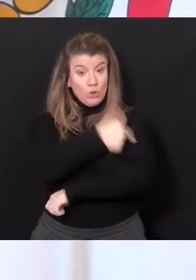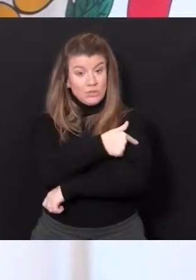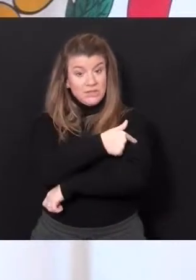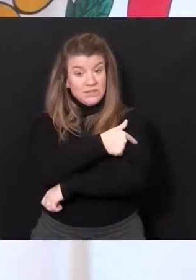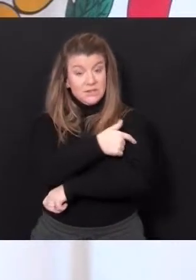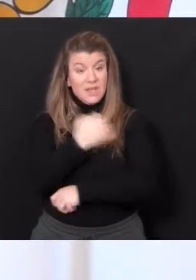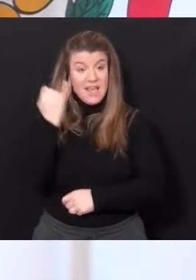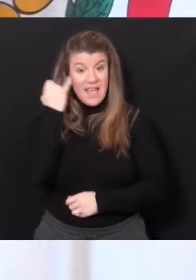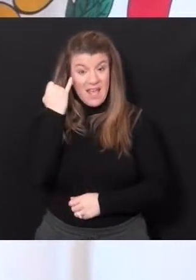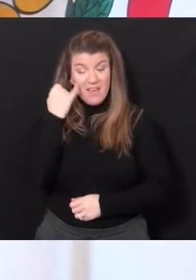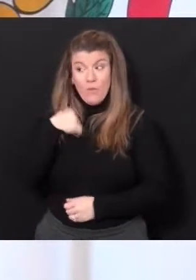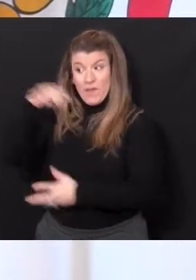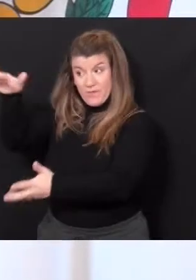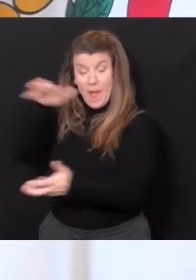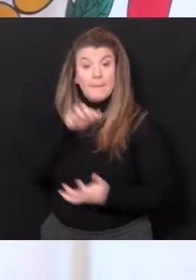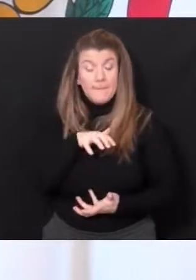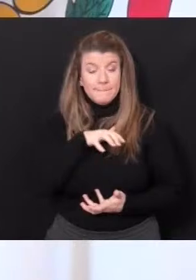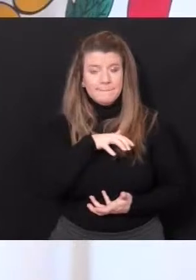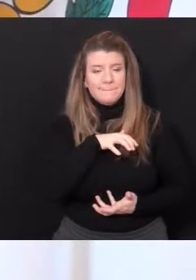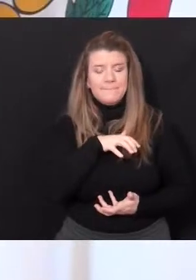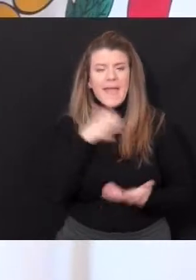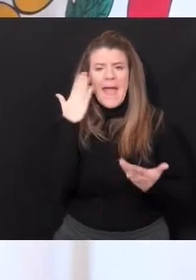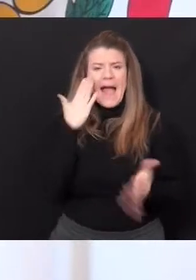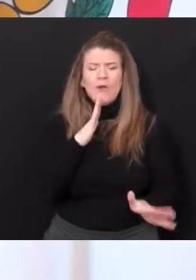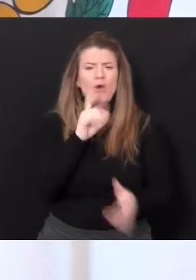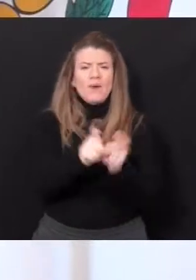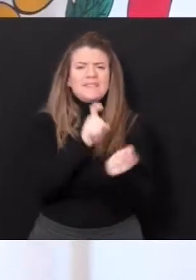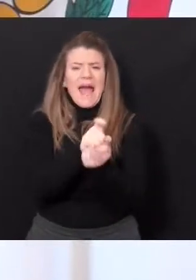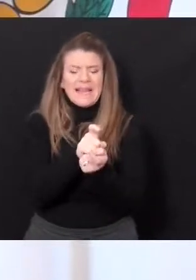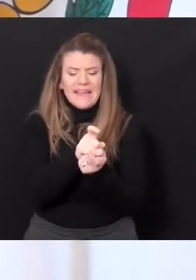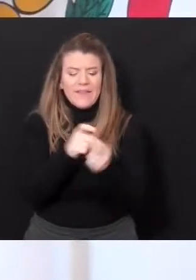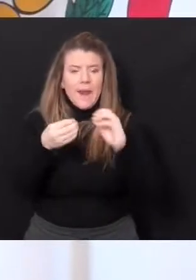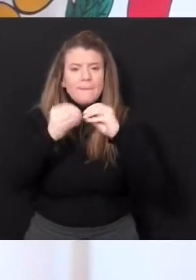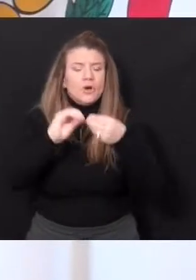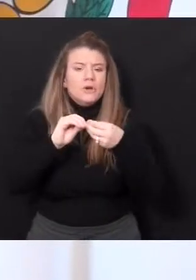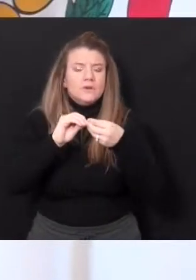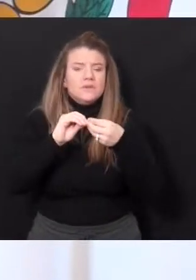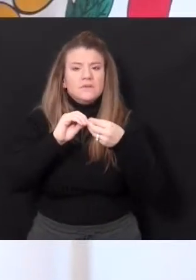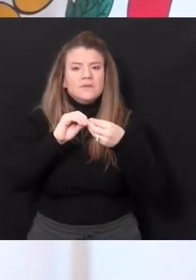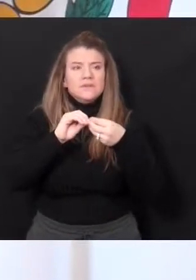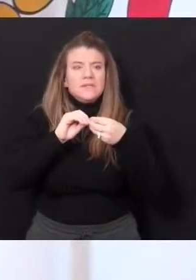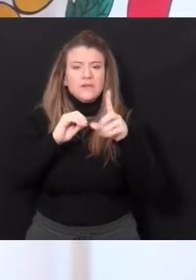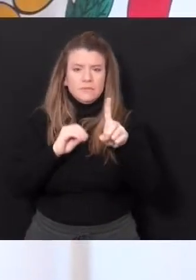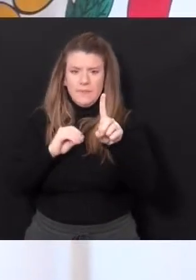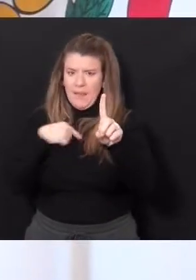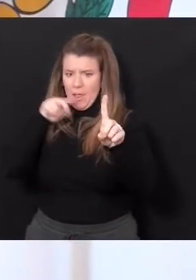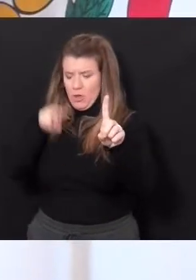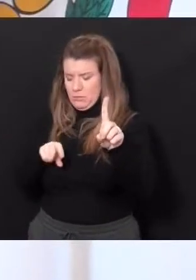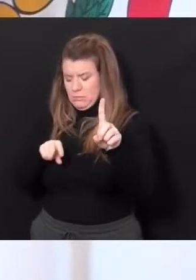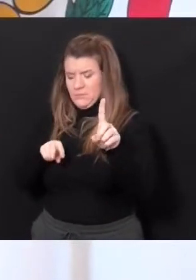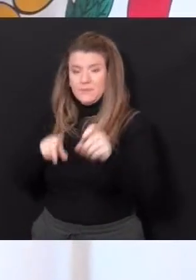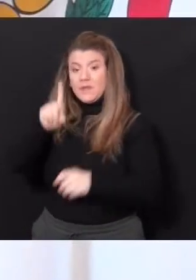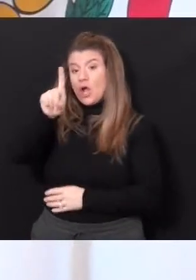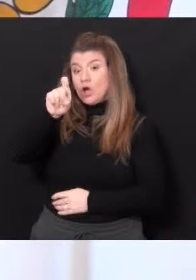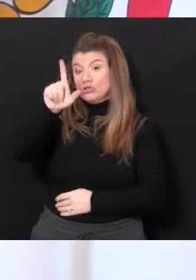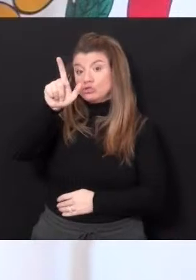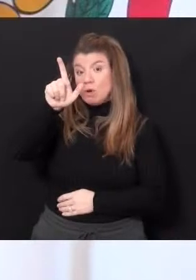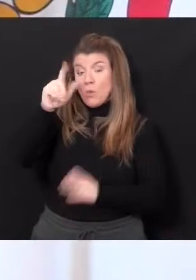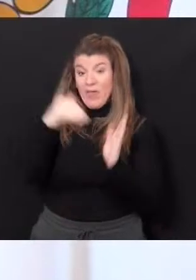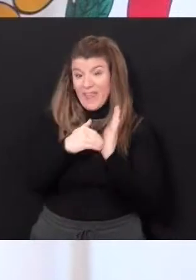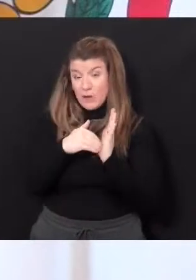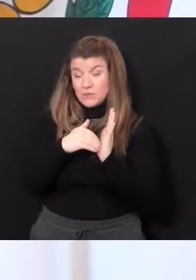we've gotten in, and I don't know exactly what the number was right off, let me see, 121,000